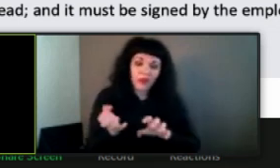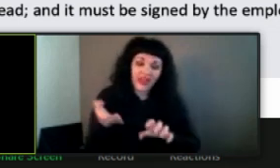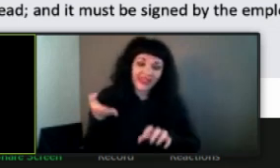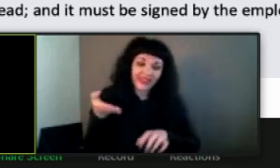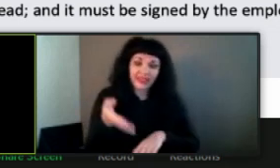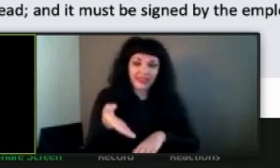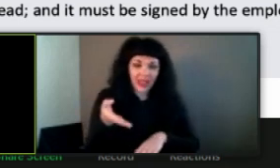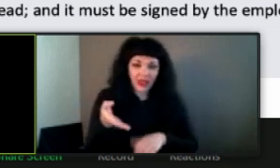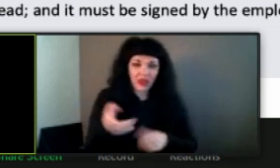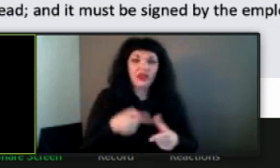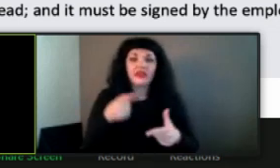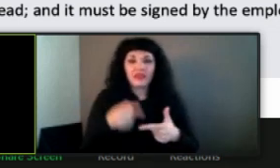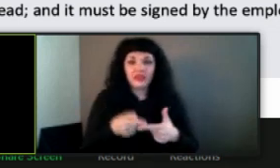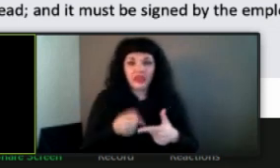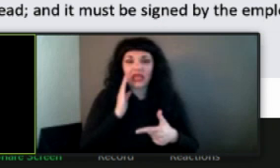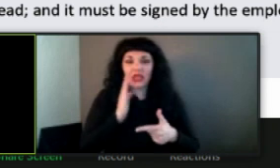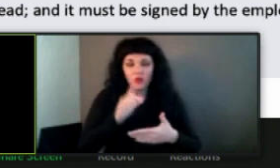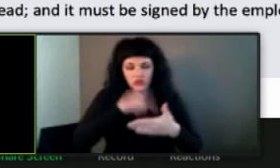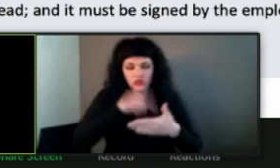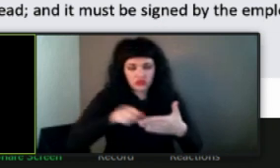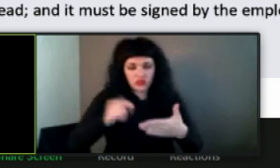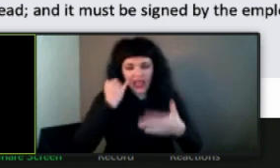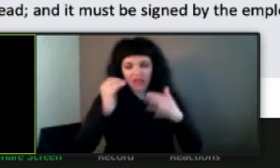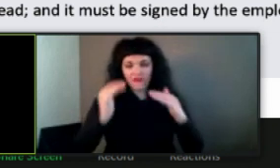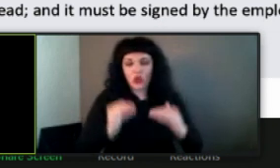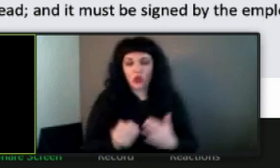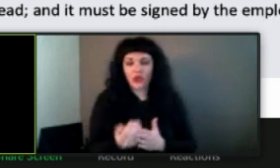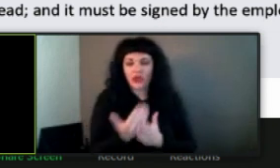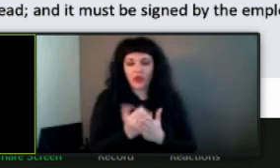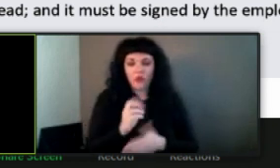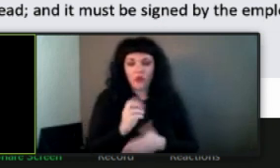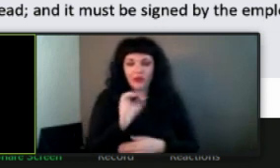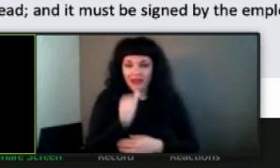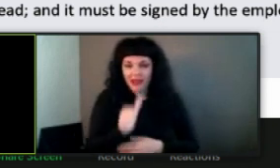verify if they're low income or not, and then they will contact the customers and let them know.